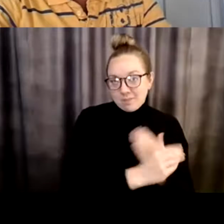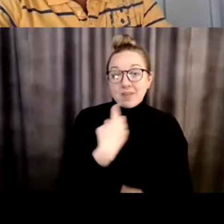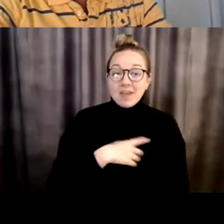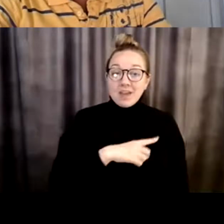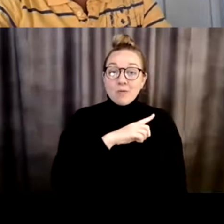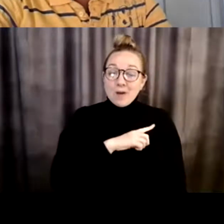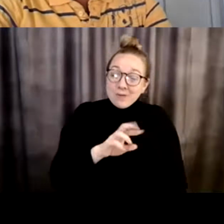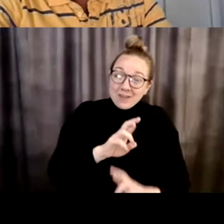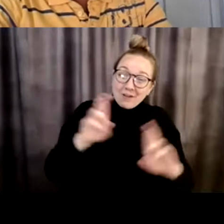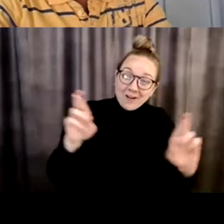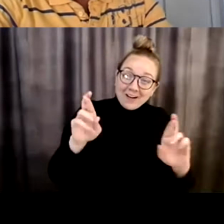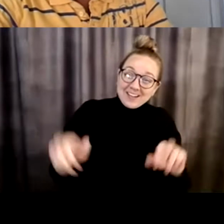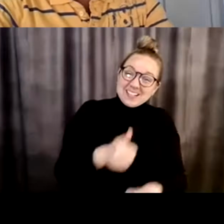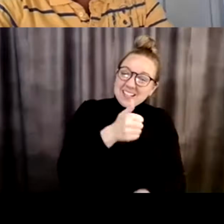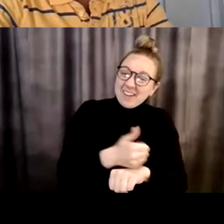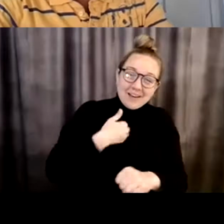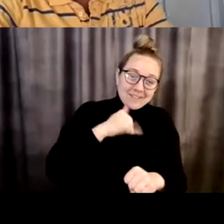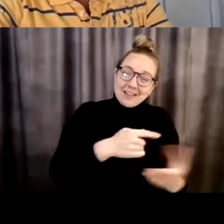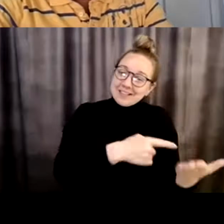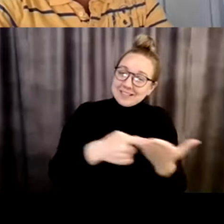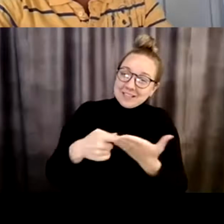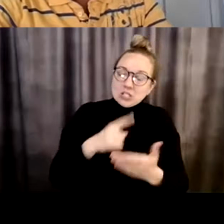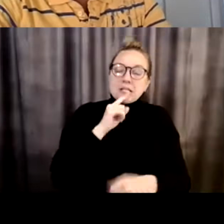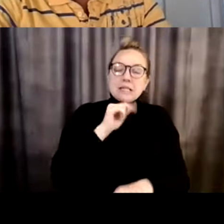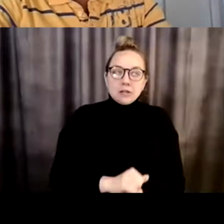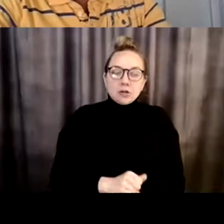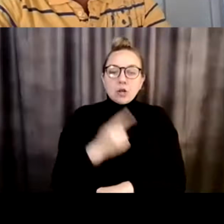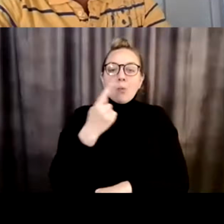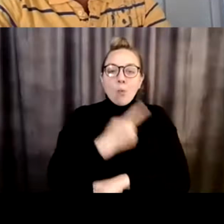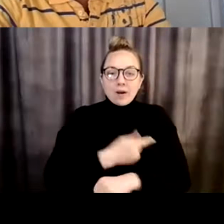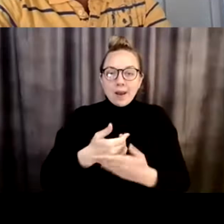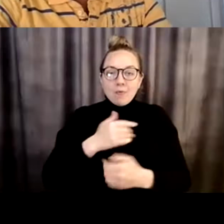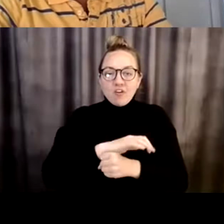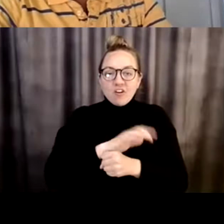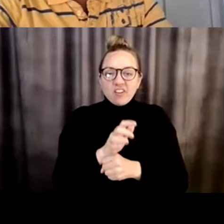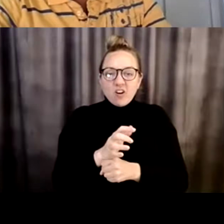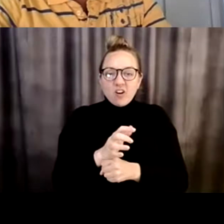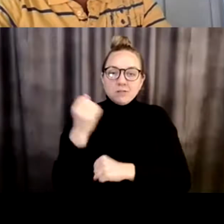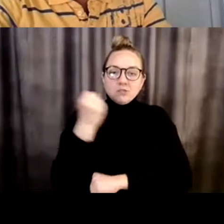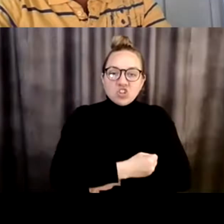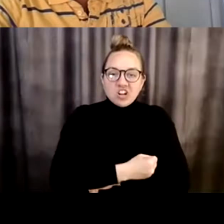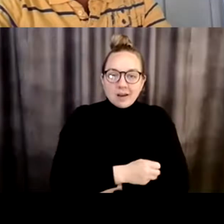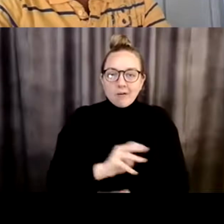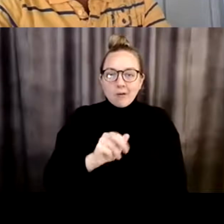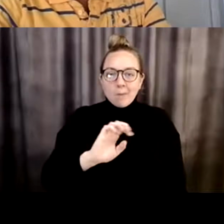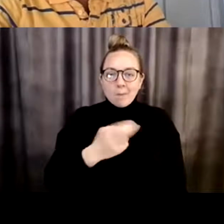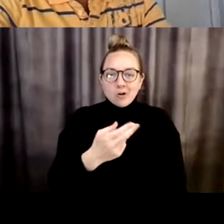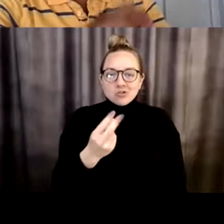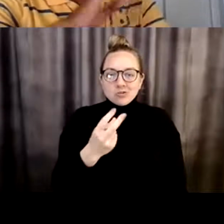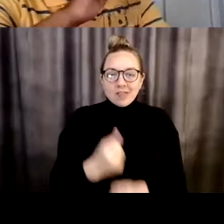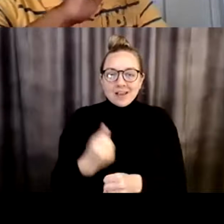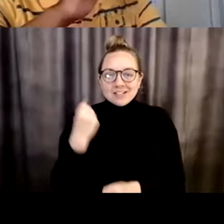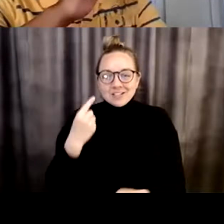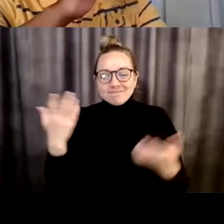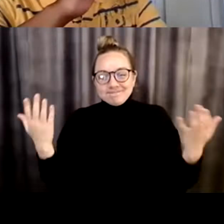our shutdown on how to bring that to all of the kindergarten classes of RCSD.